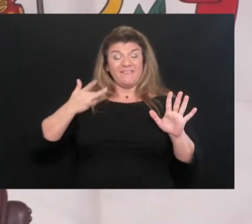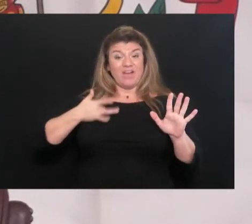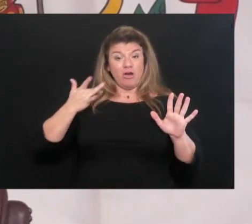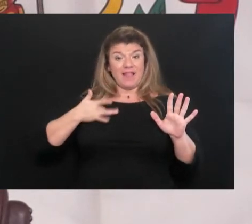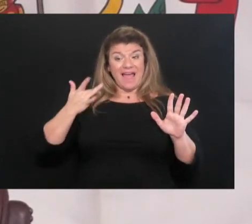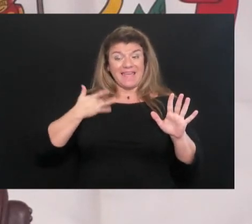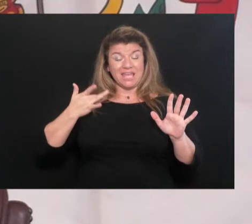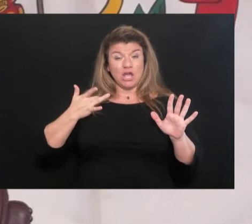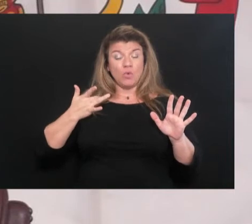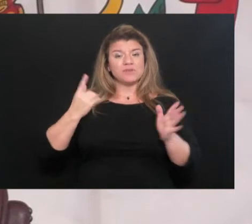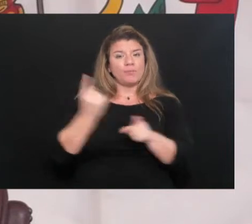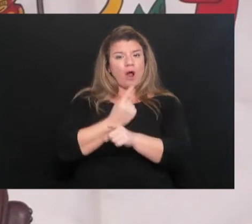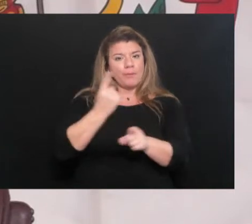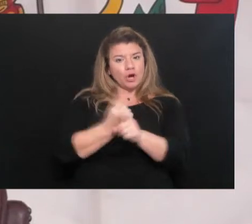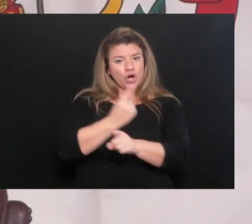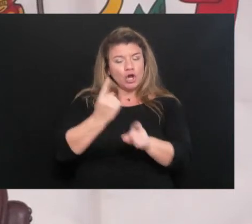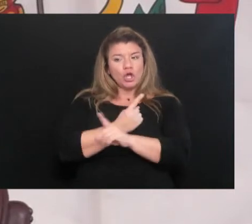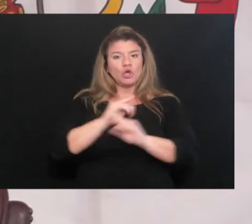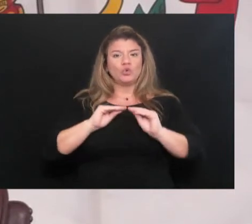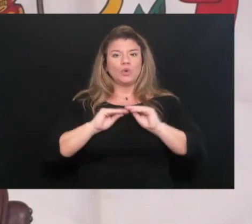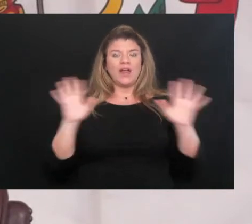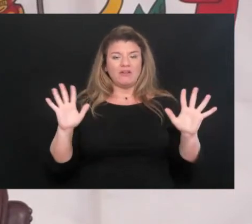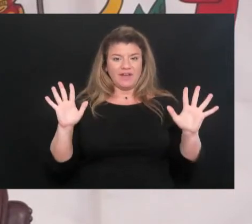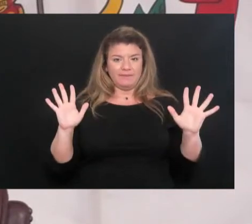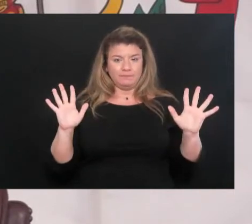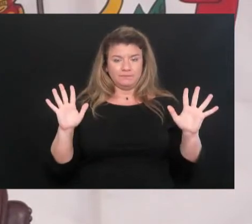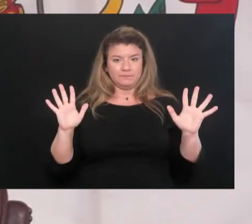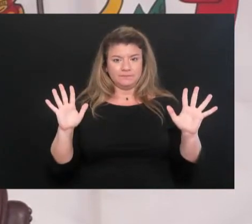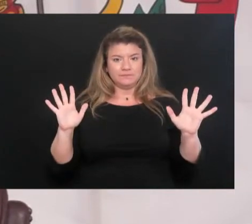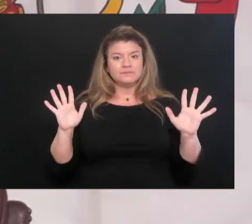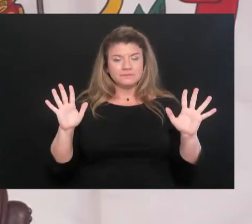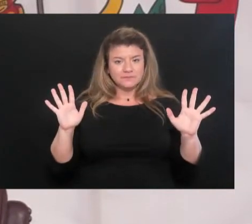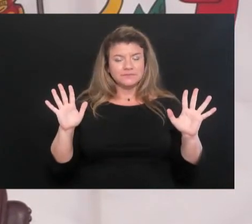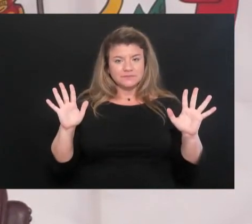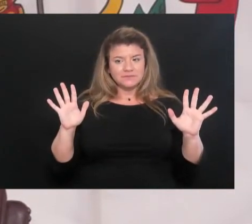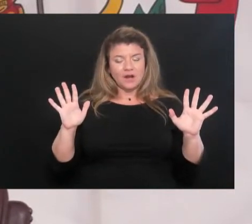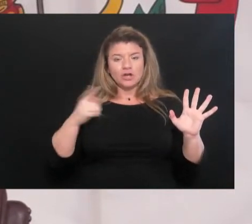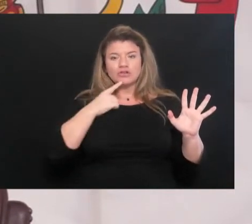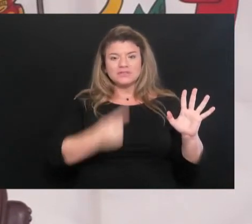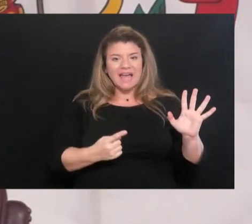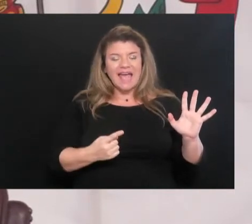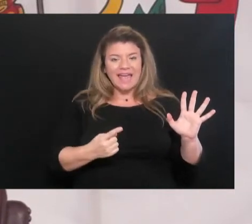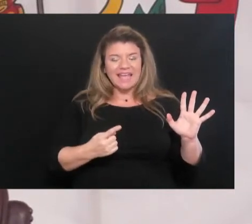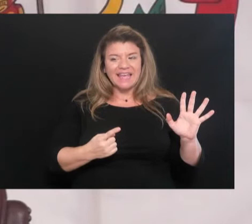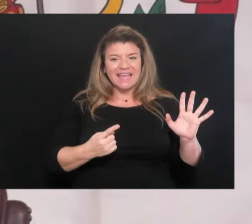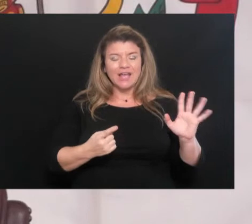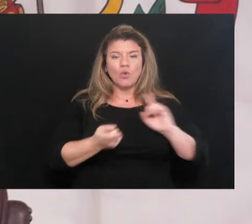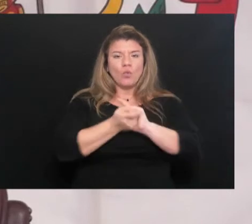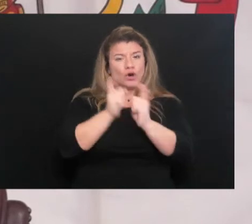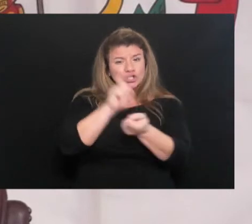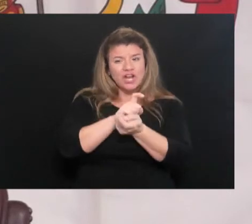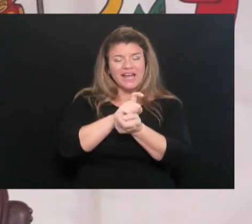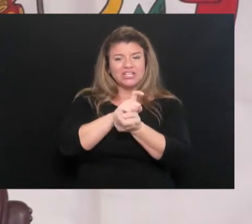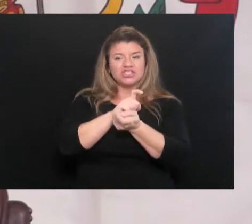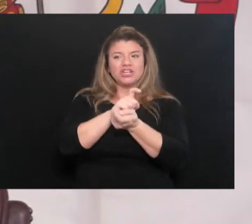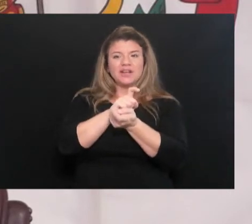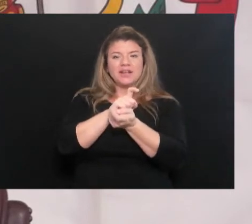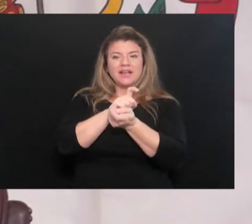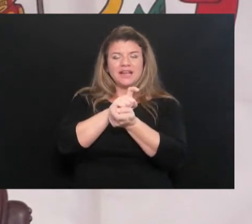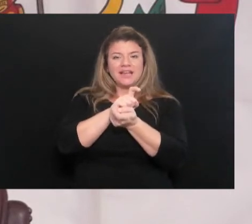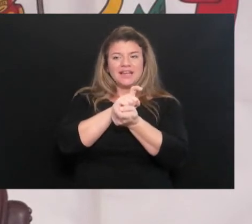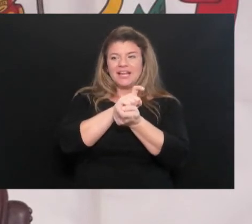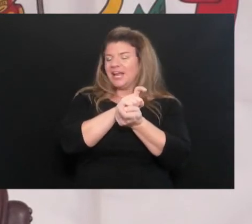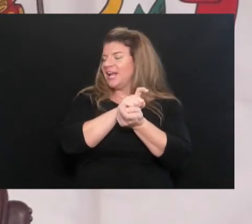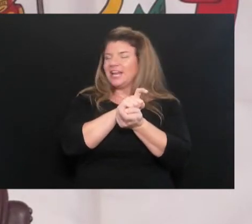was proper to clarify, to say we're changing horses in the middle of the stream